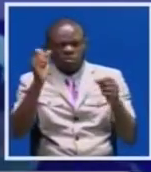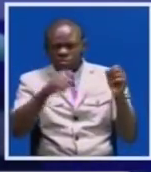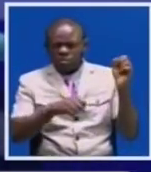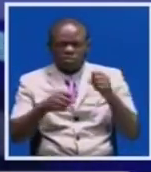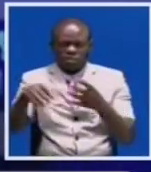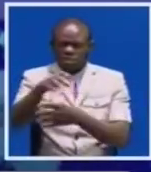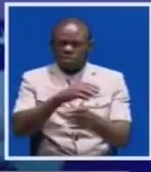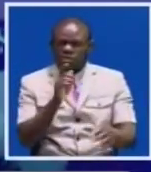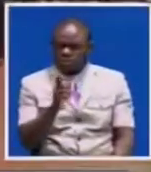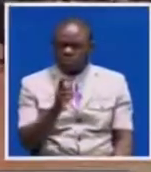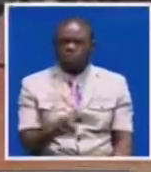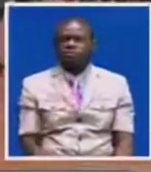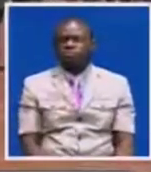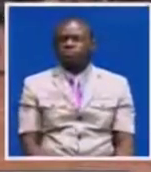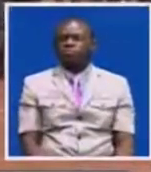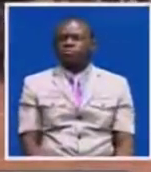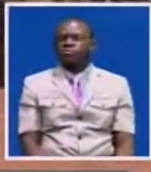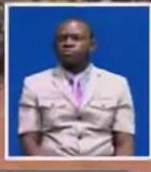report.